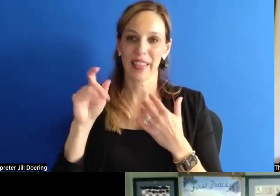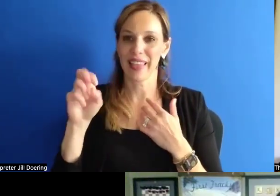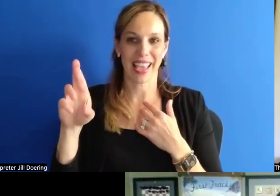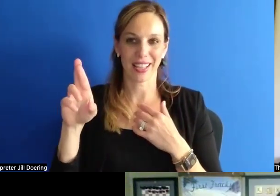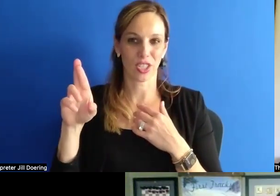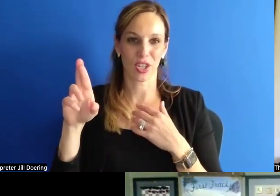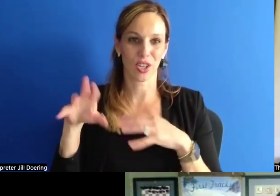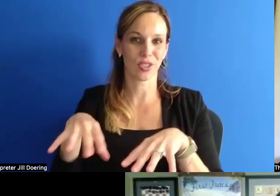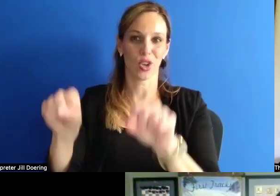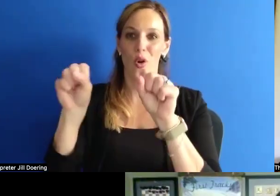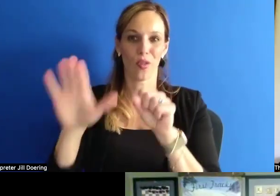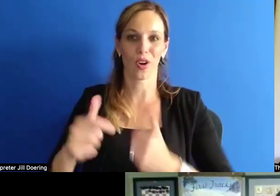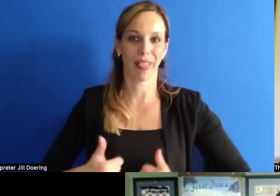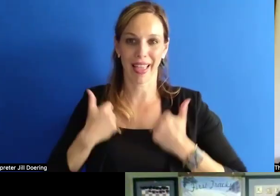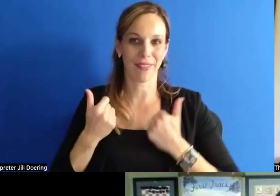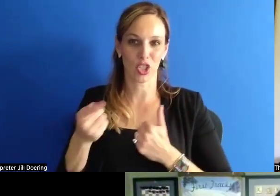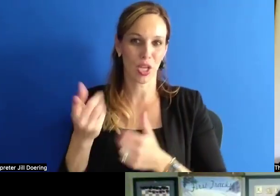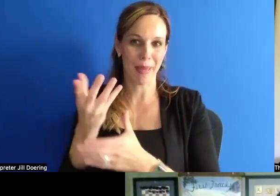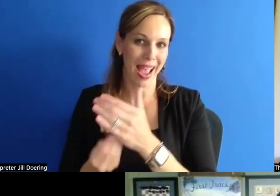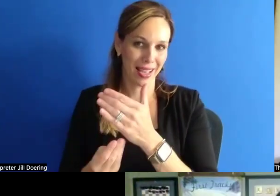went. So I was like,